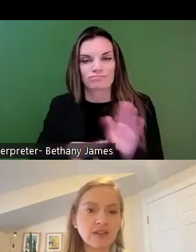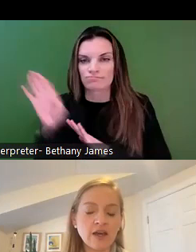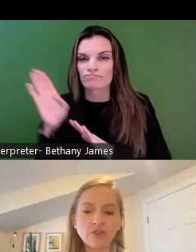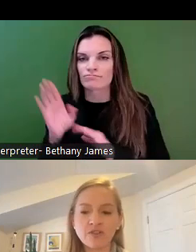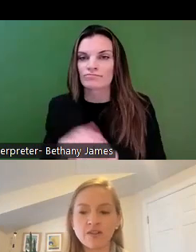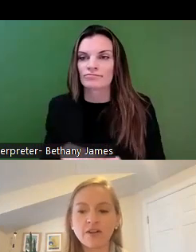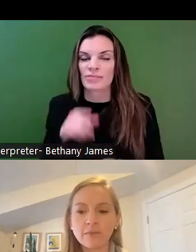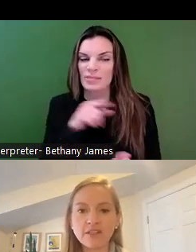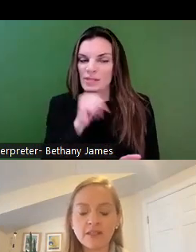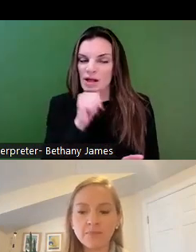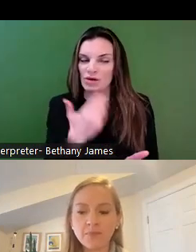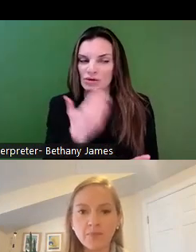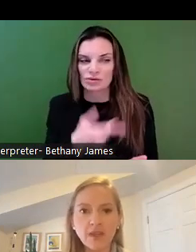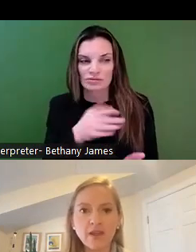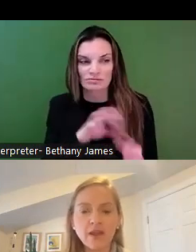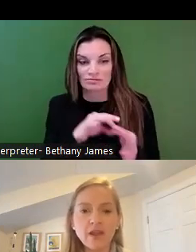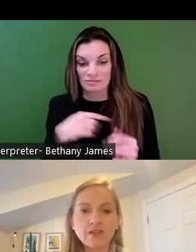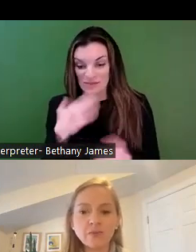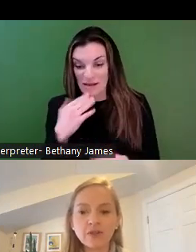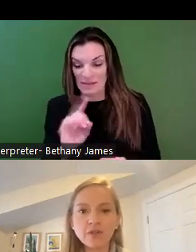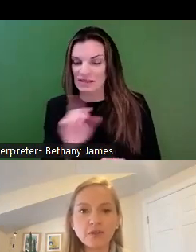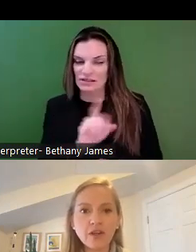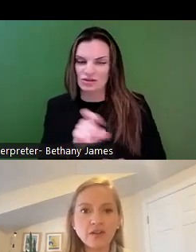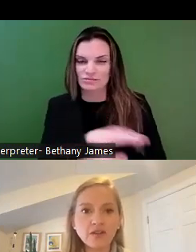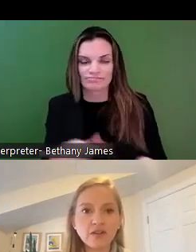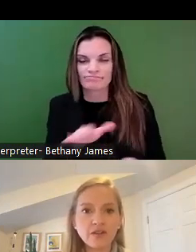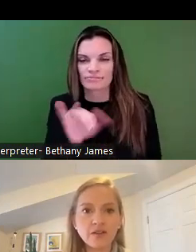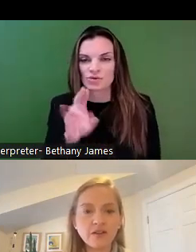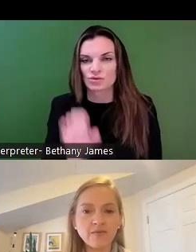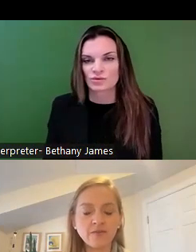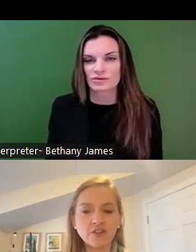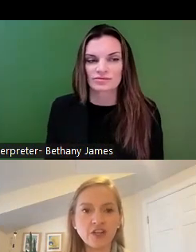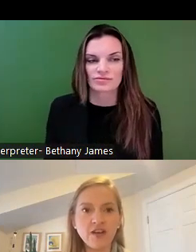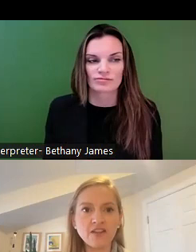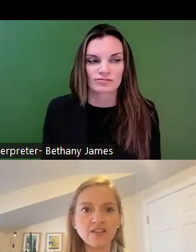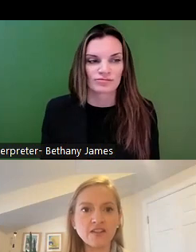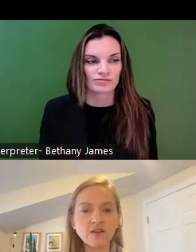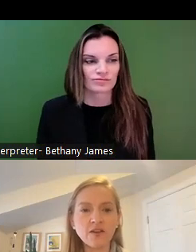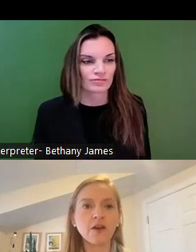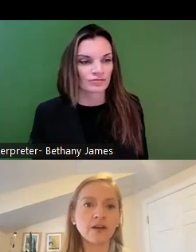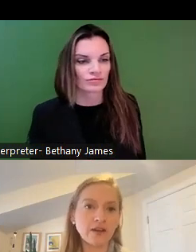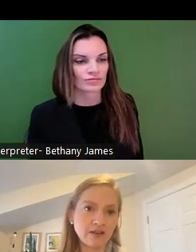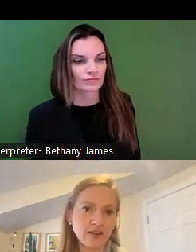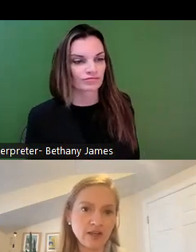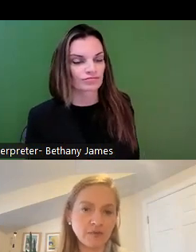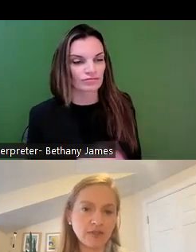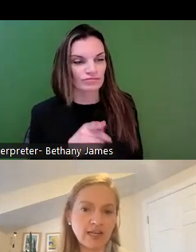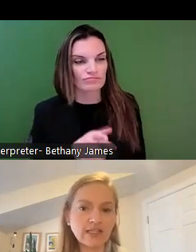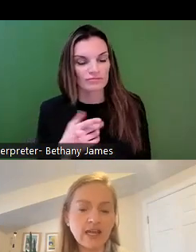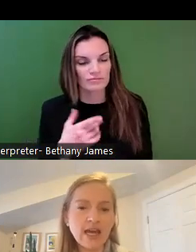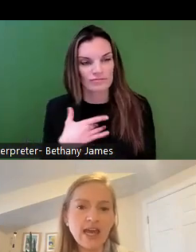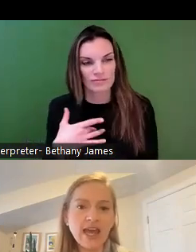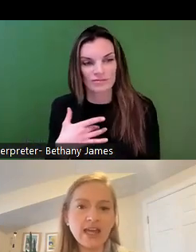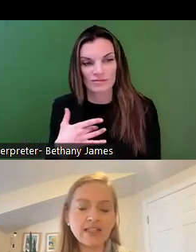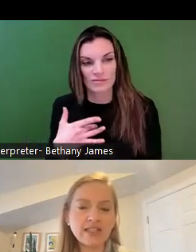diabetics. Juice is not recommended. So I'm going to go to another version of this. This is called the Heart Healthy